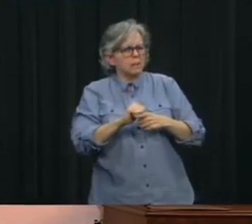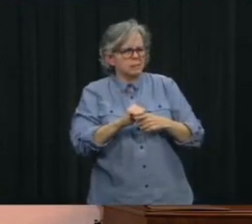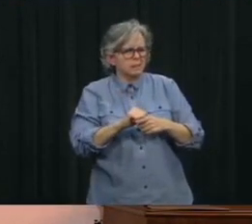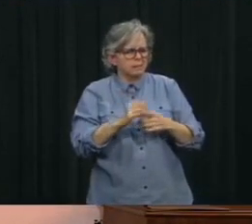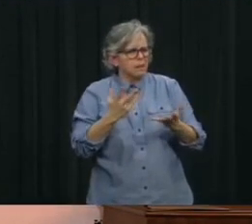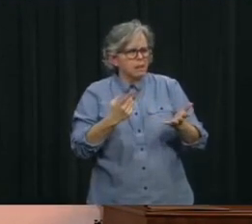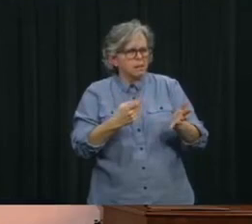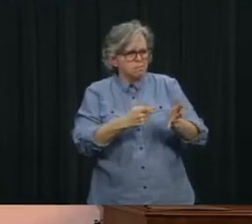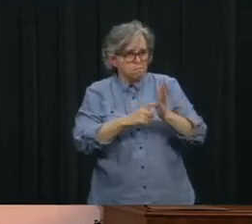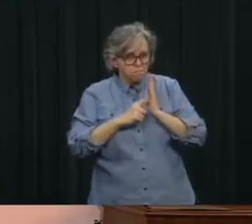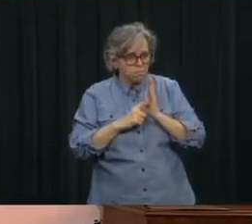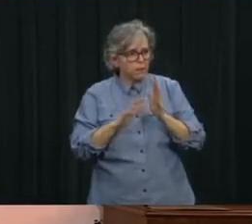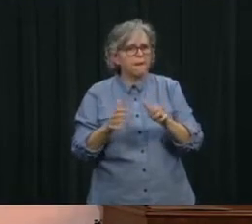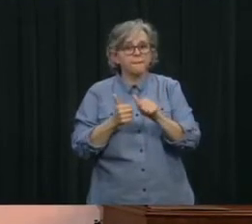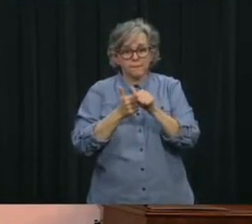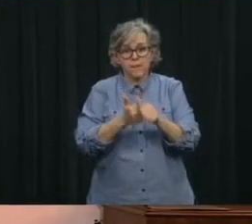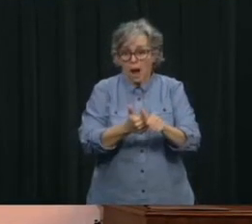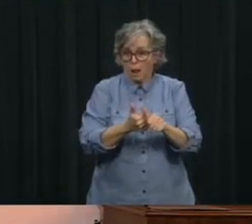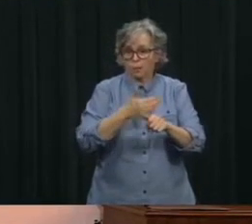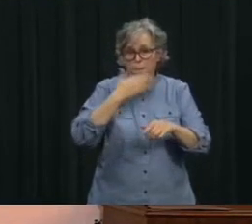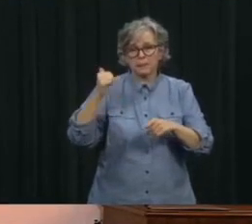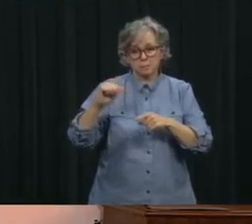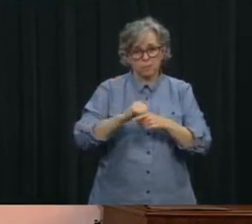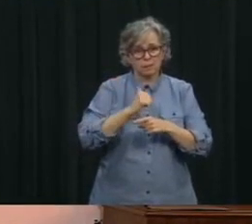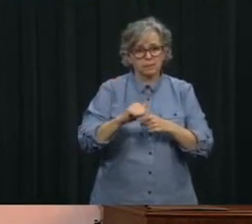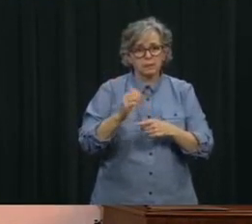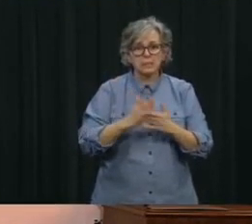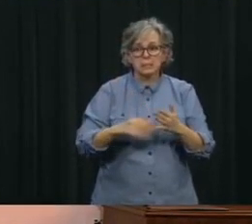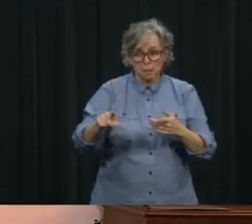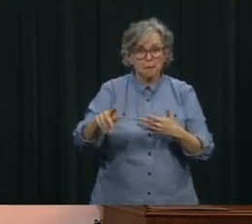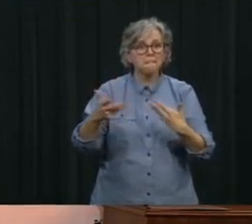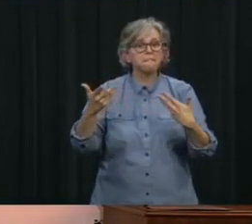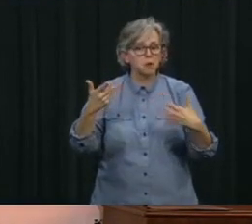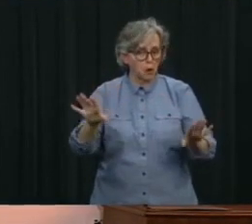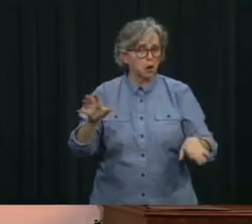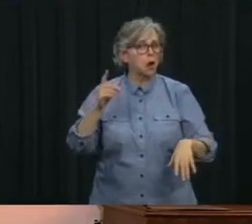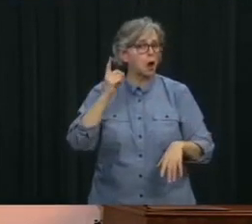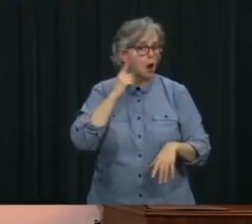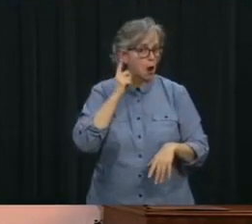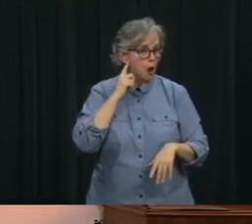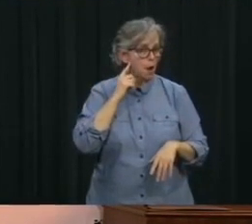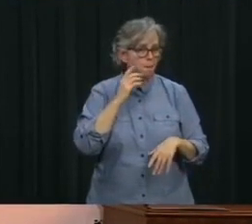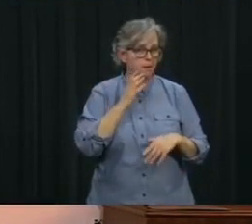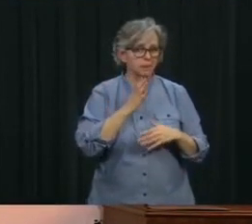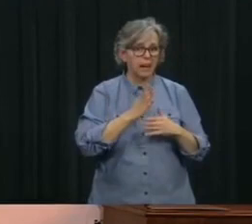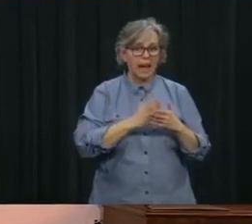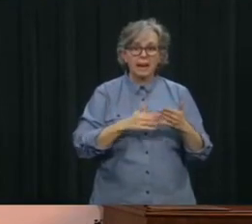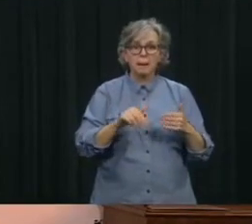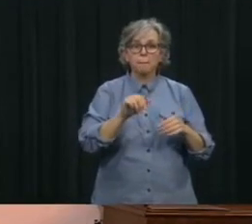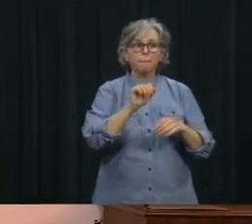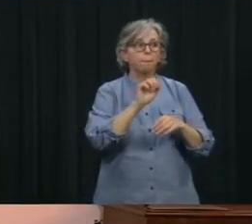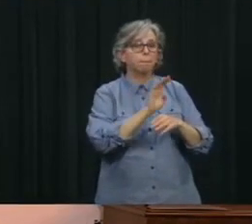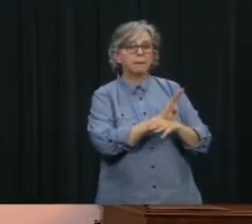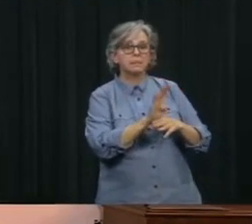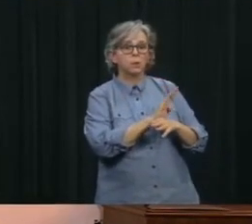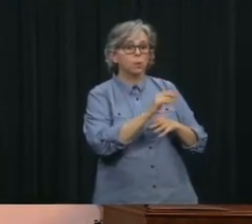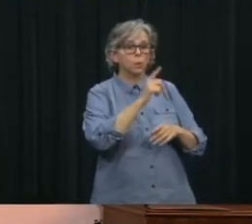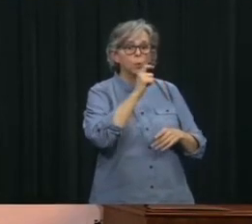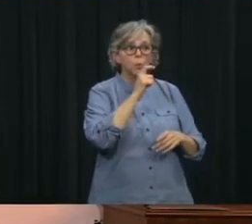best practices. And some of these you've heard before, but I will take the liberty for any business person who does